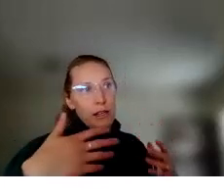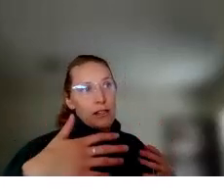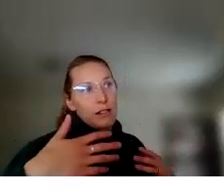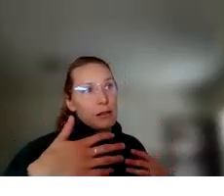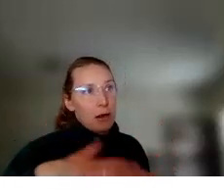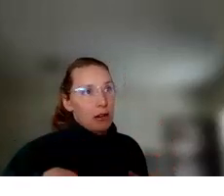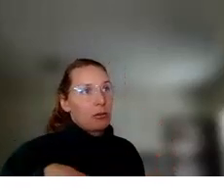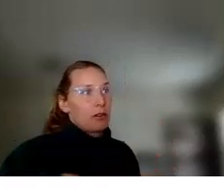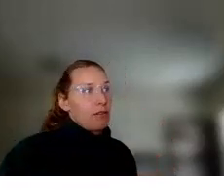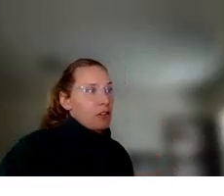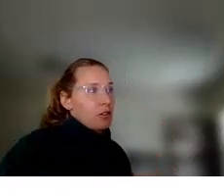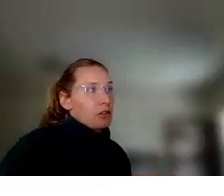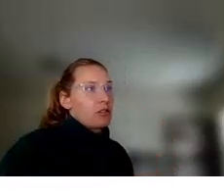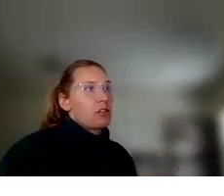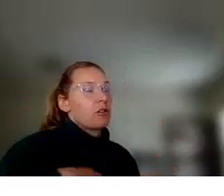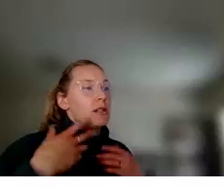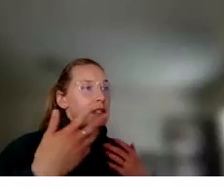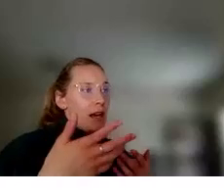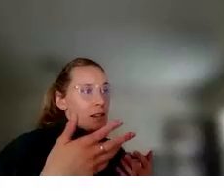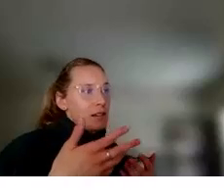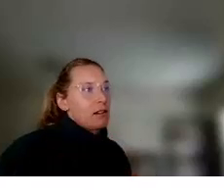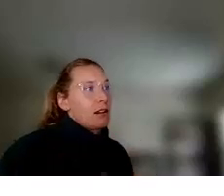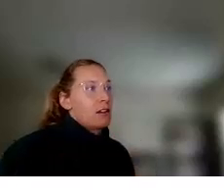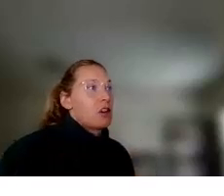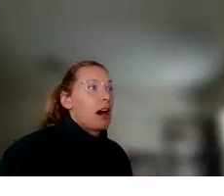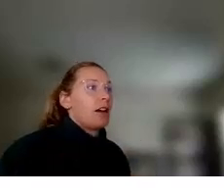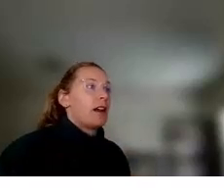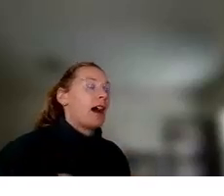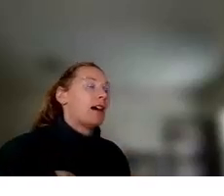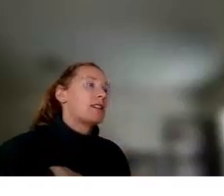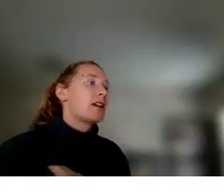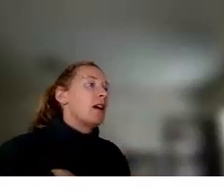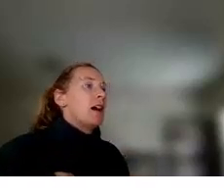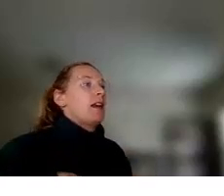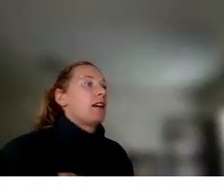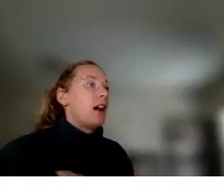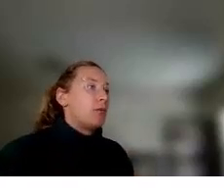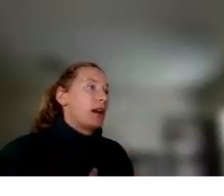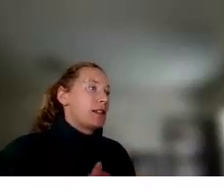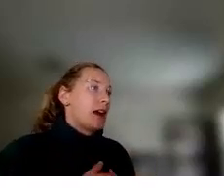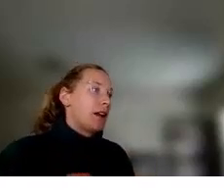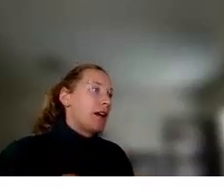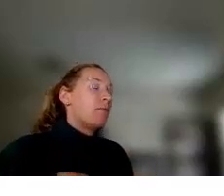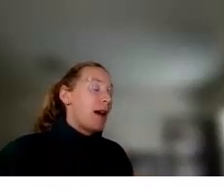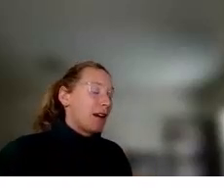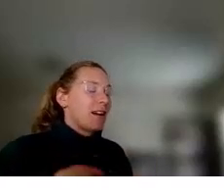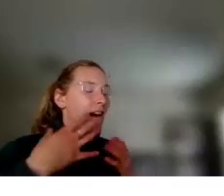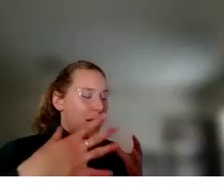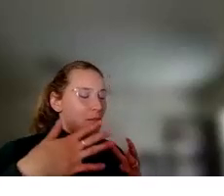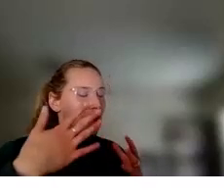physicians or licensed medical professionals to attest that a child has a complex